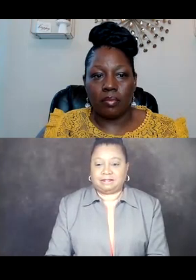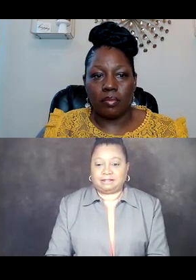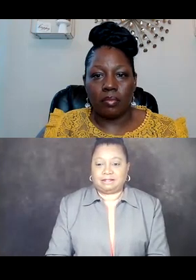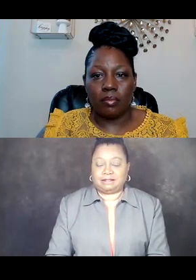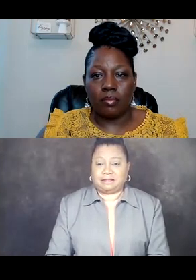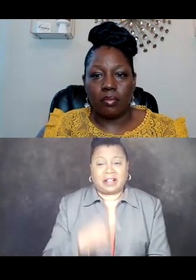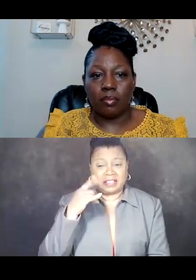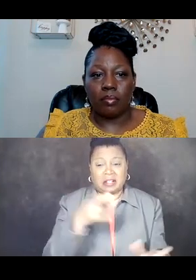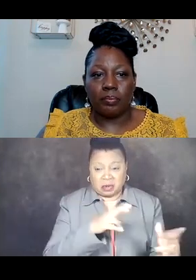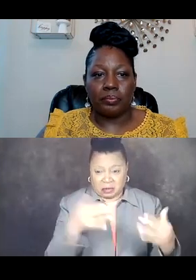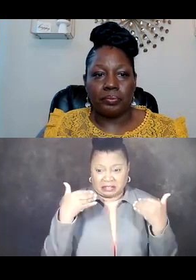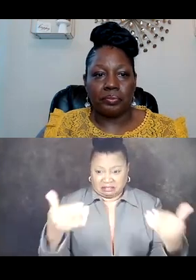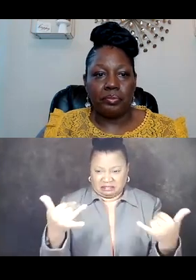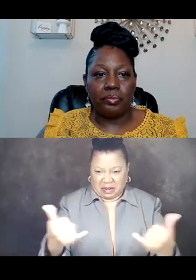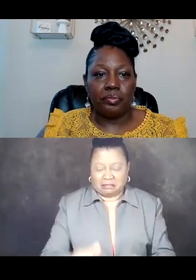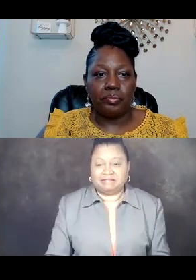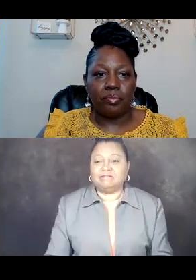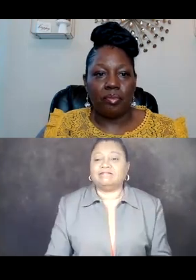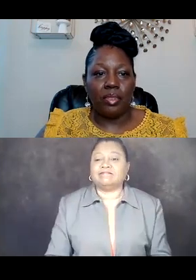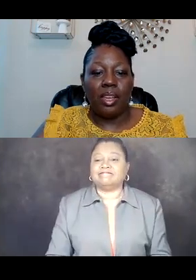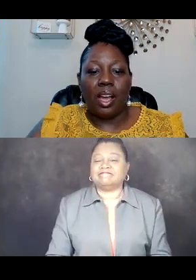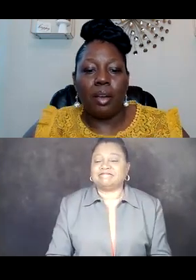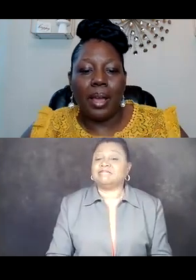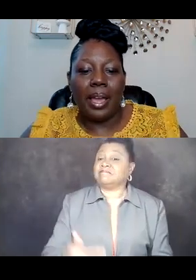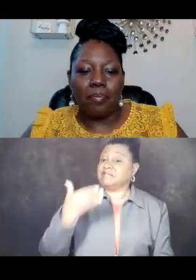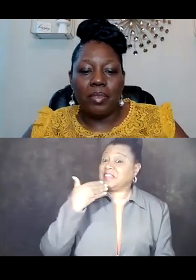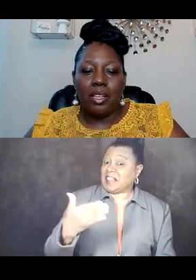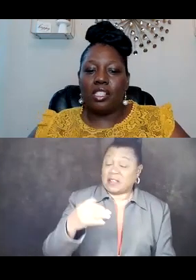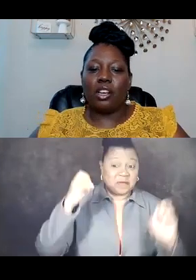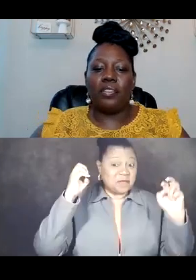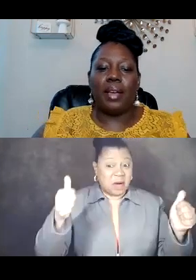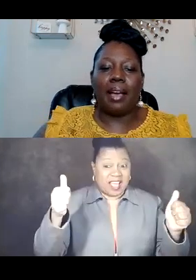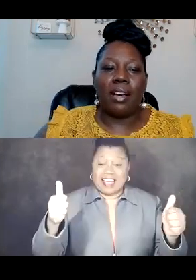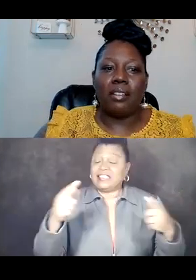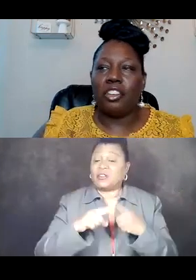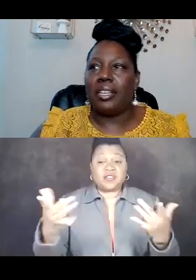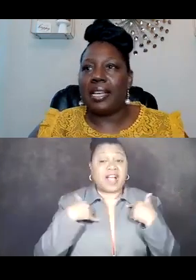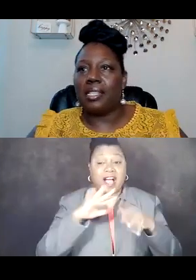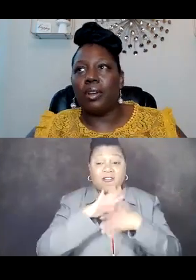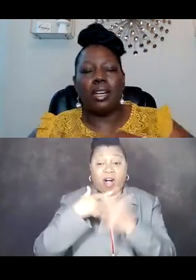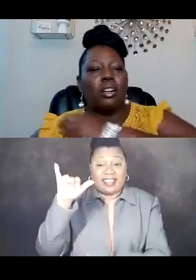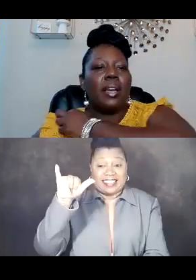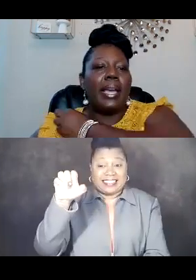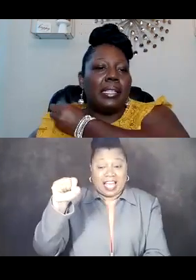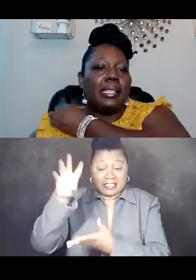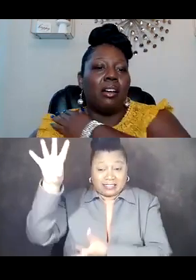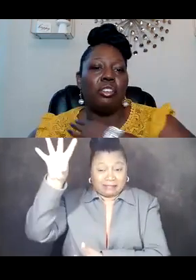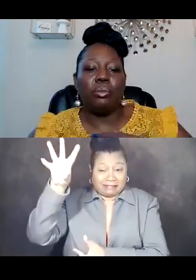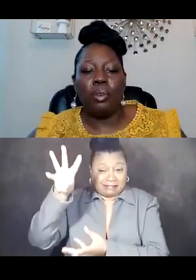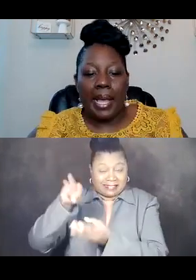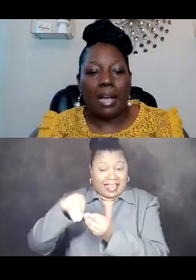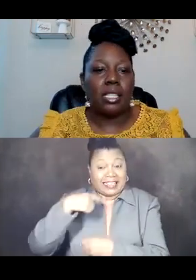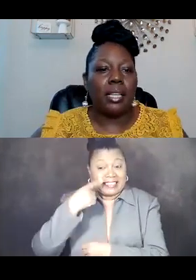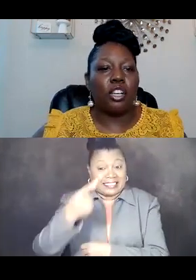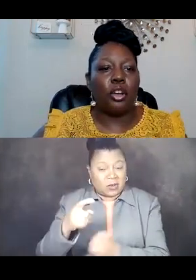It looks like we're ready to go now. Thank you. All right. So if you have all of your yes, then we're gonna go ahead and tell